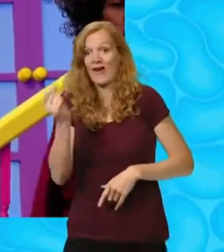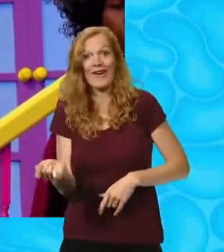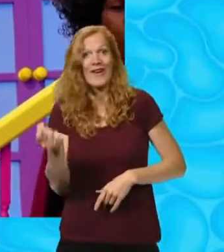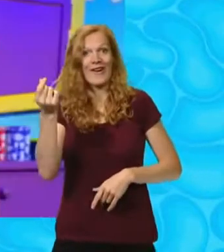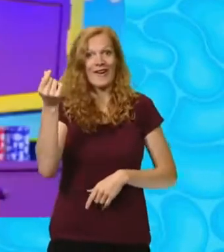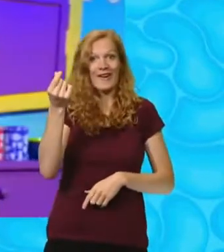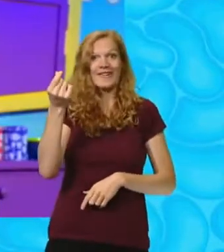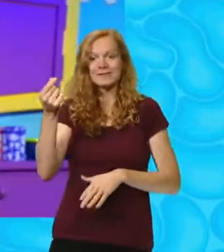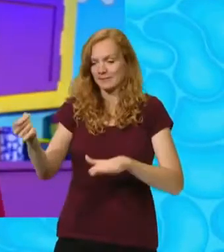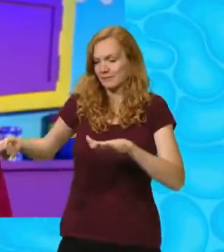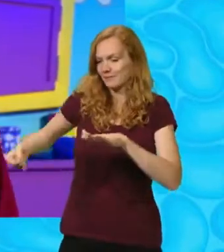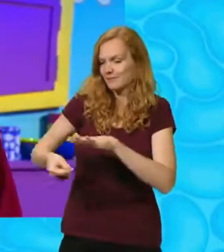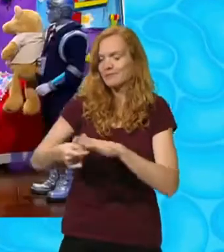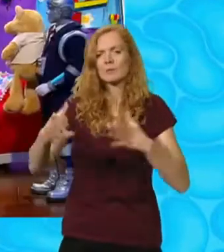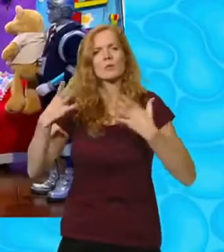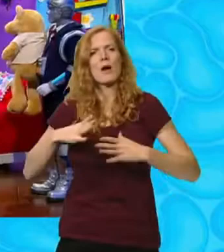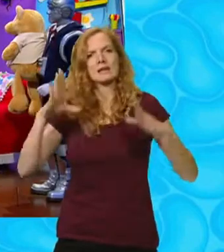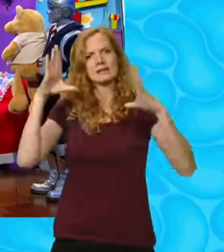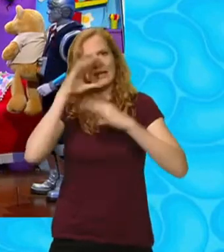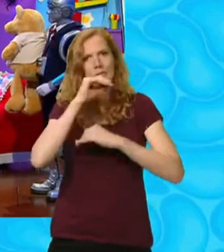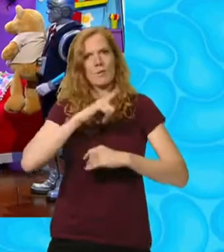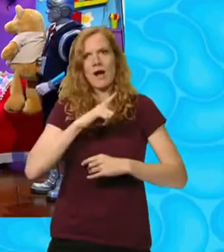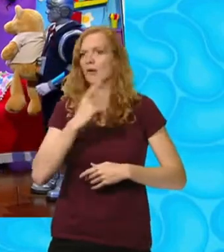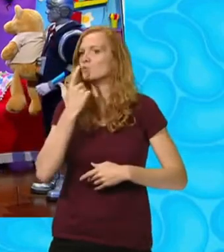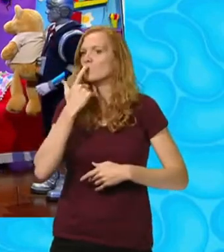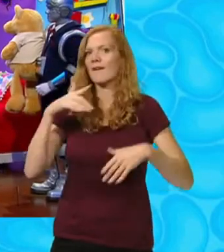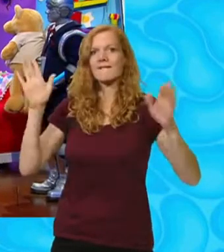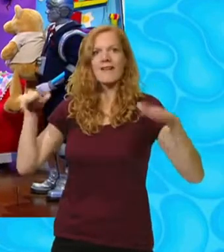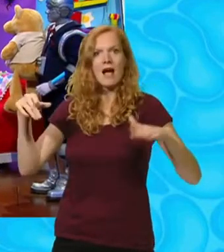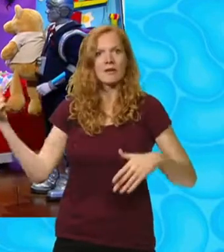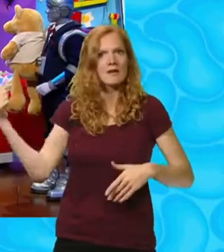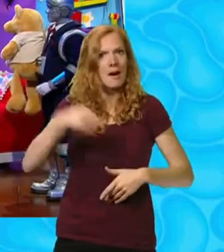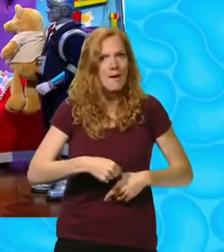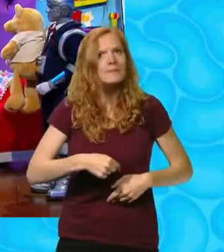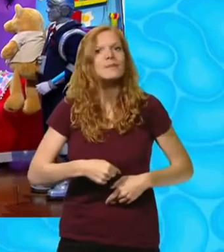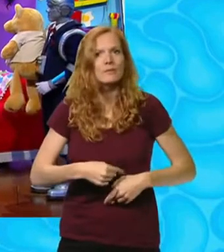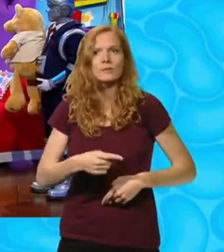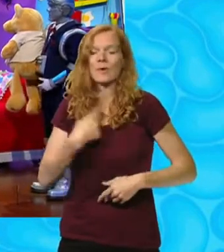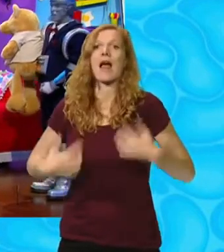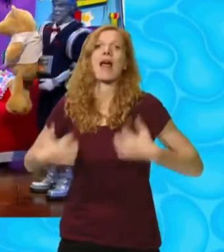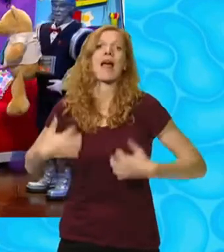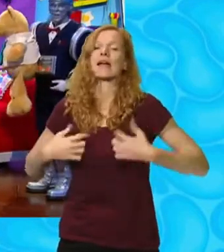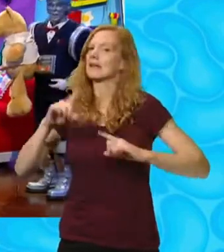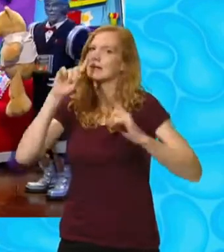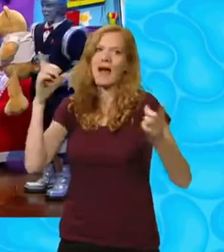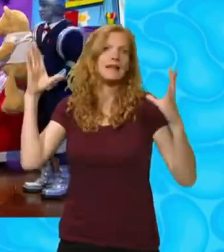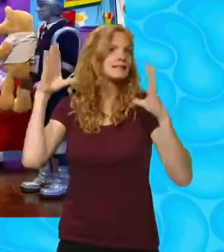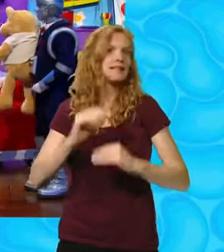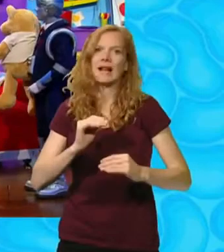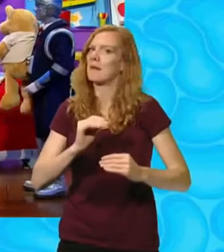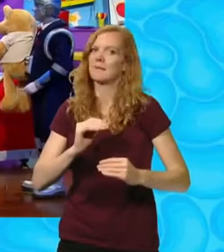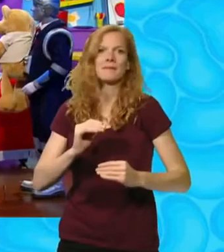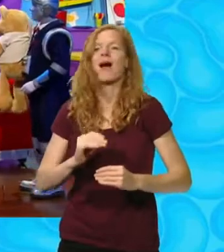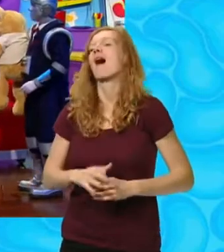teeth and, we're trying to go to sleep because we want the Tooth Fairy to visit, but we're all too excited, Dakota. Yes.